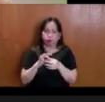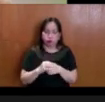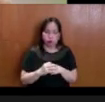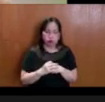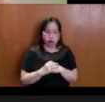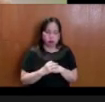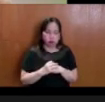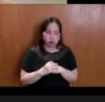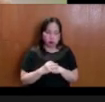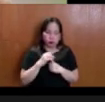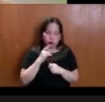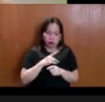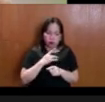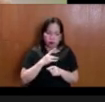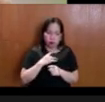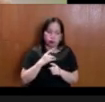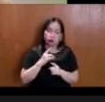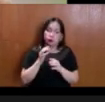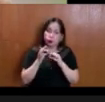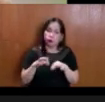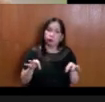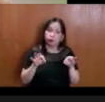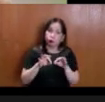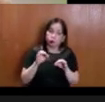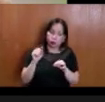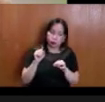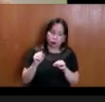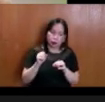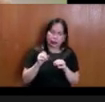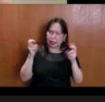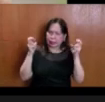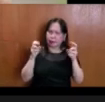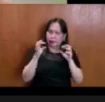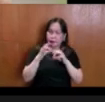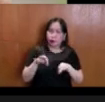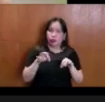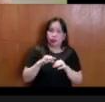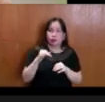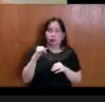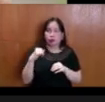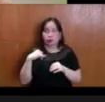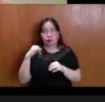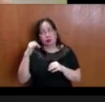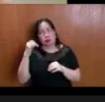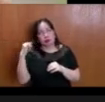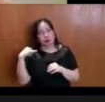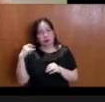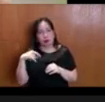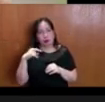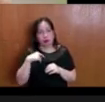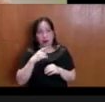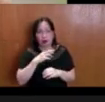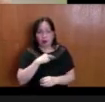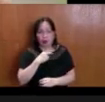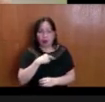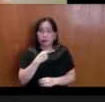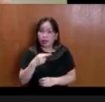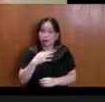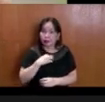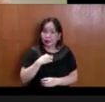This is so important, but the topic is so important that the other day I attended, I made a reaction to